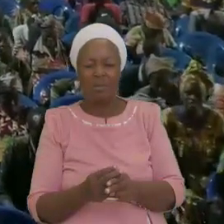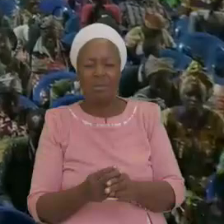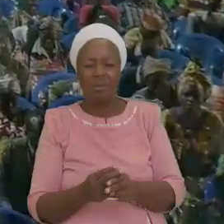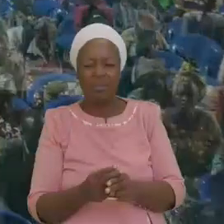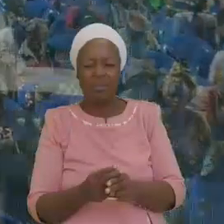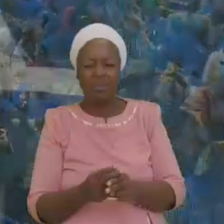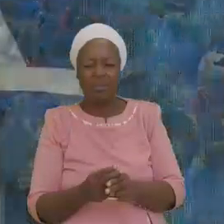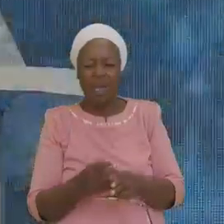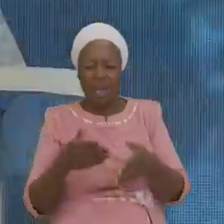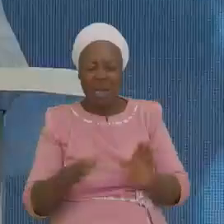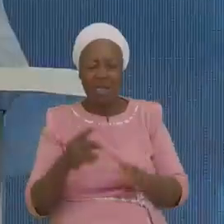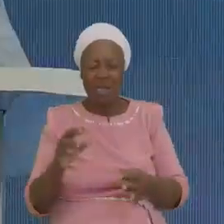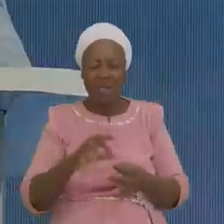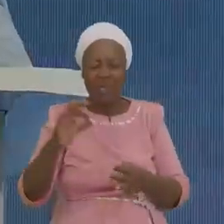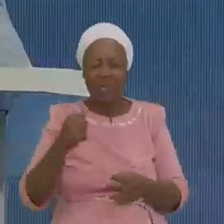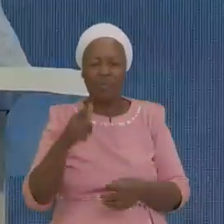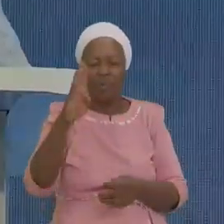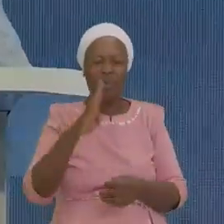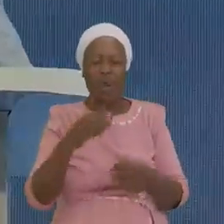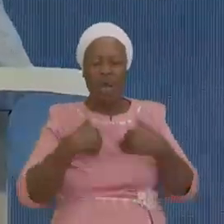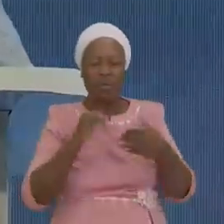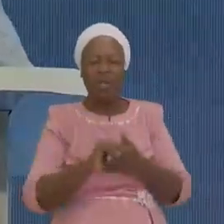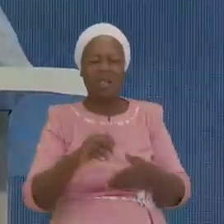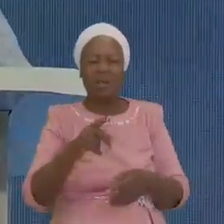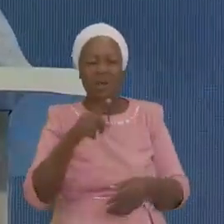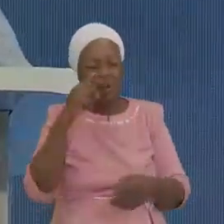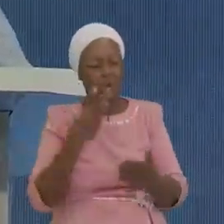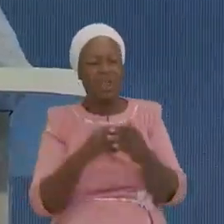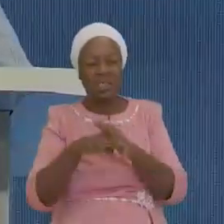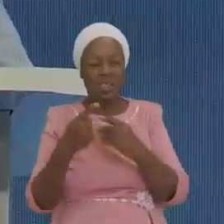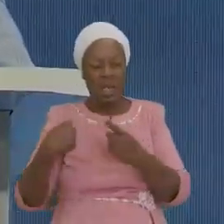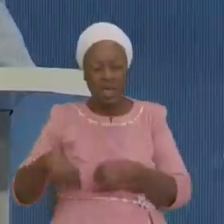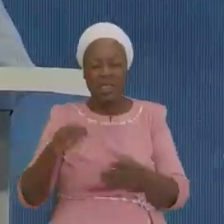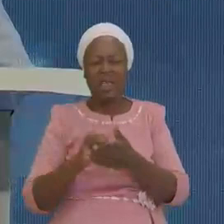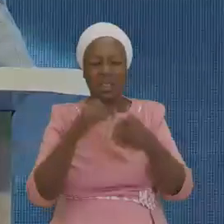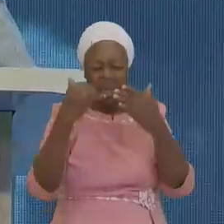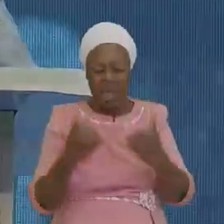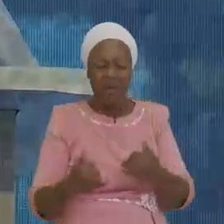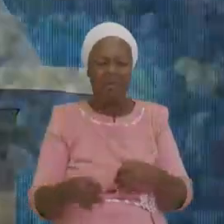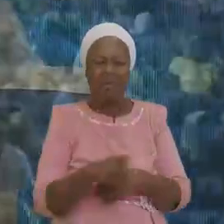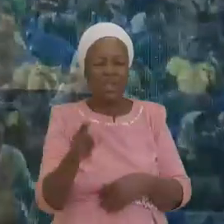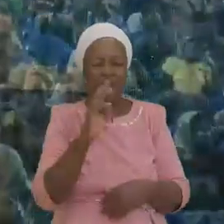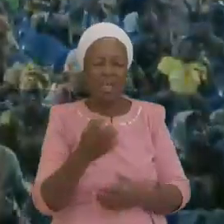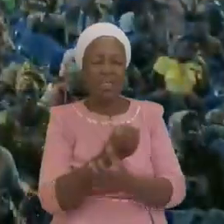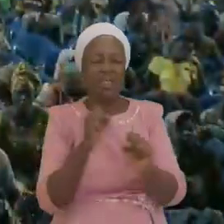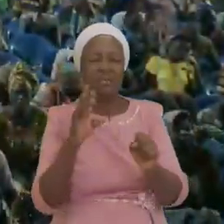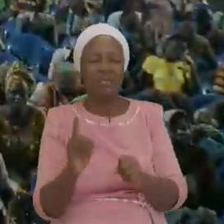Let the Spirit of God bear witness in their hearts, now they are saved.